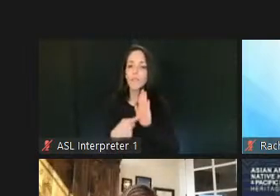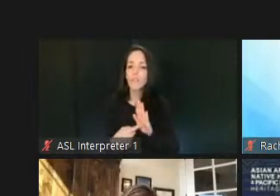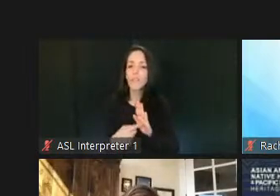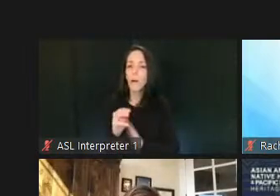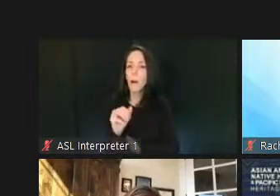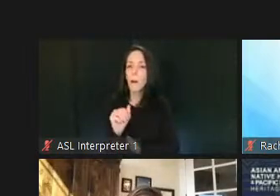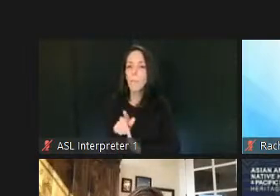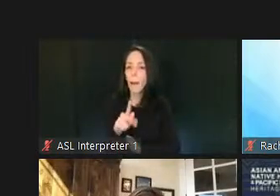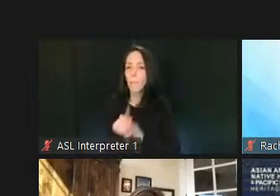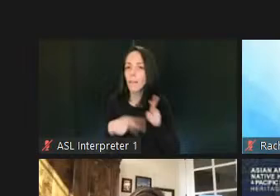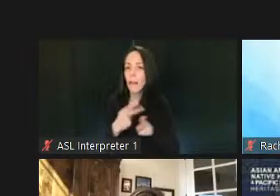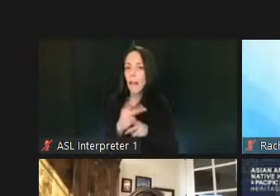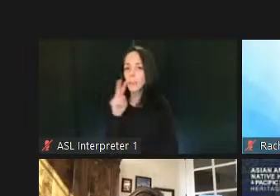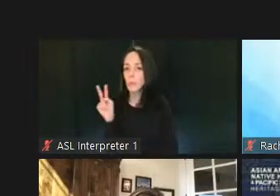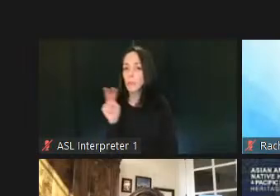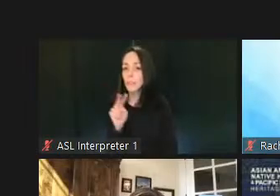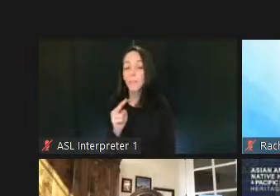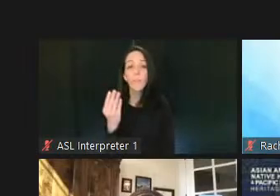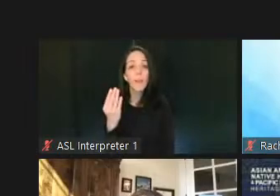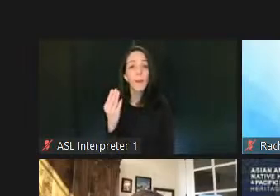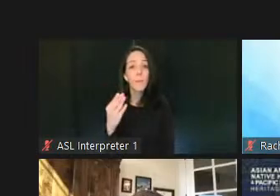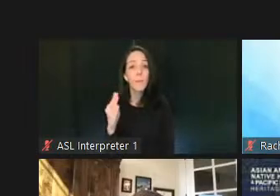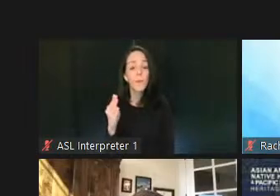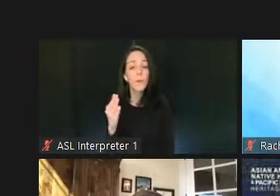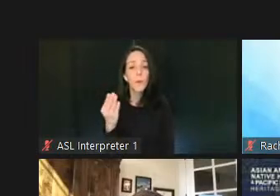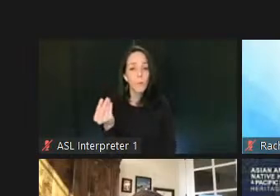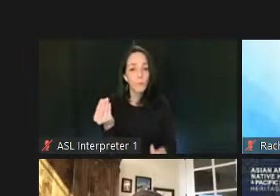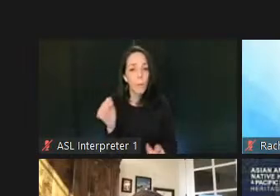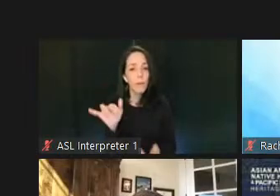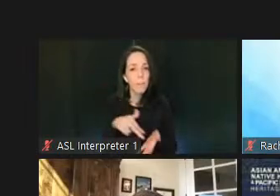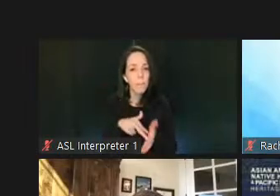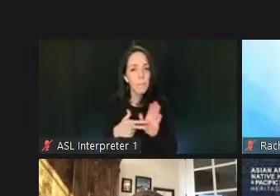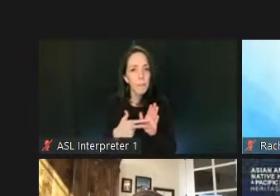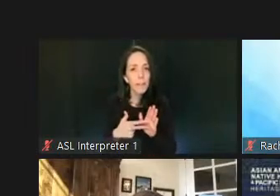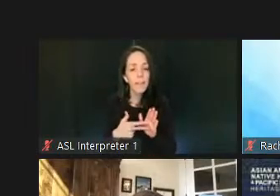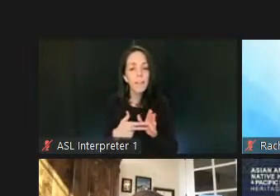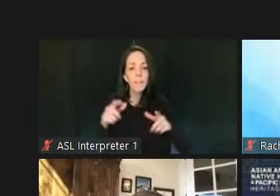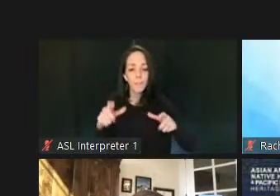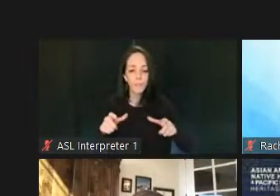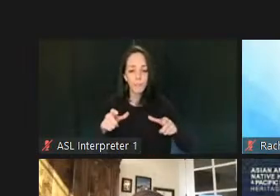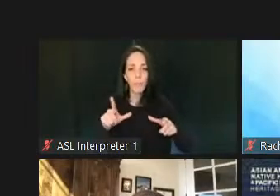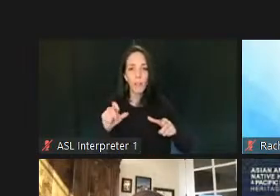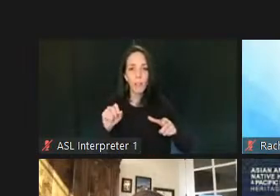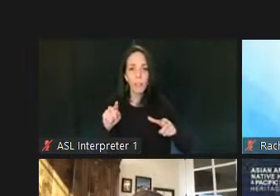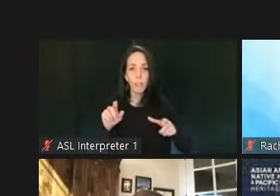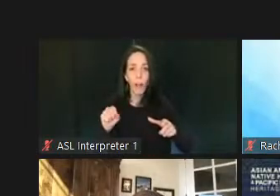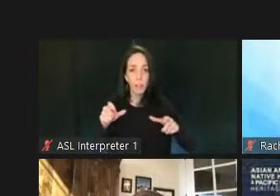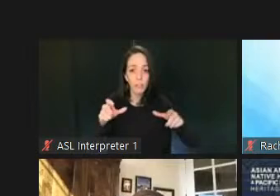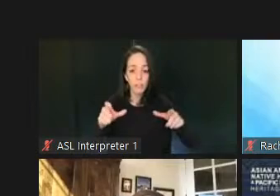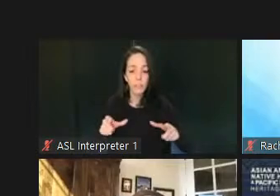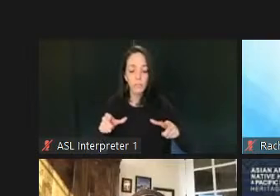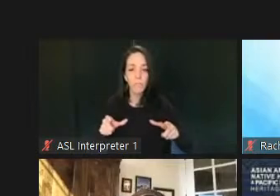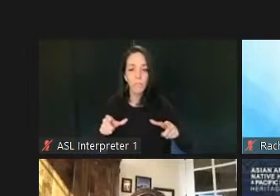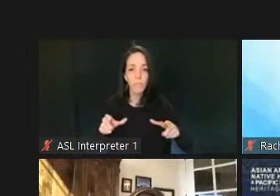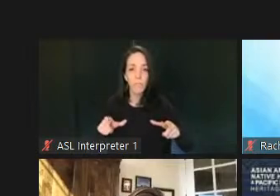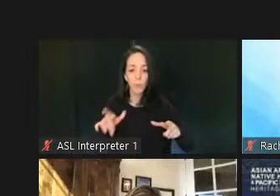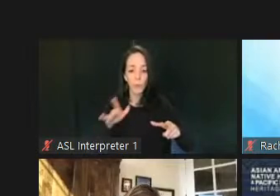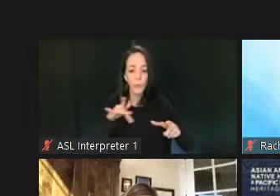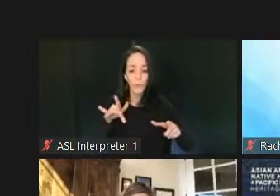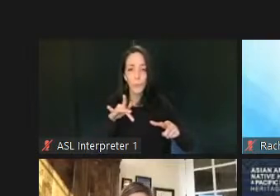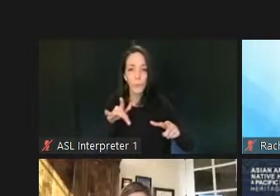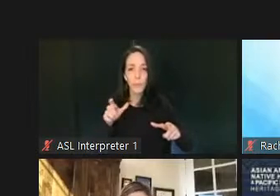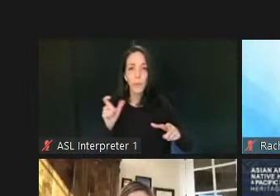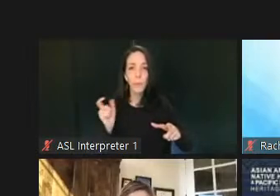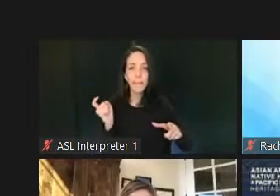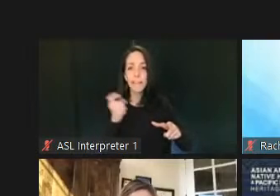So where you see blue properties, those are lots or parcels where we have actually issued a